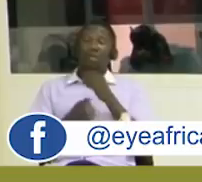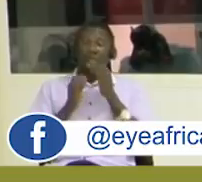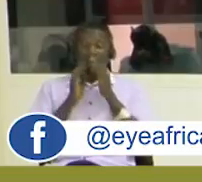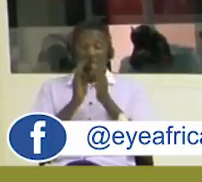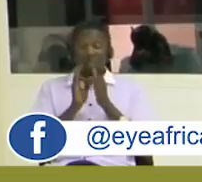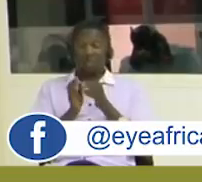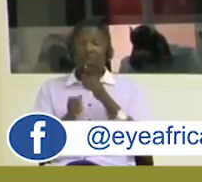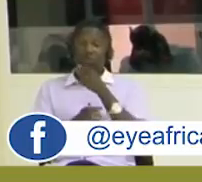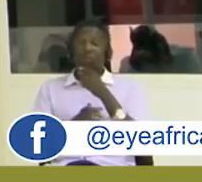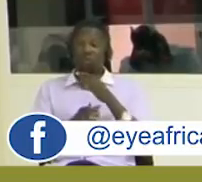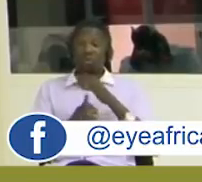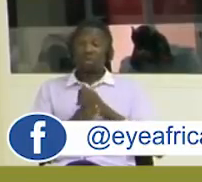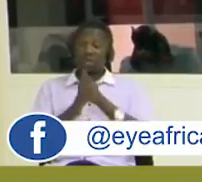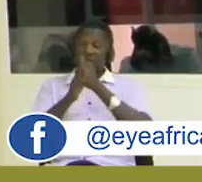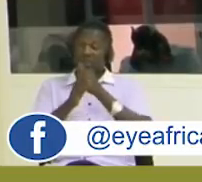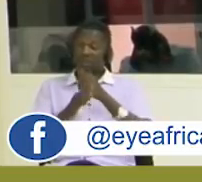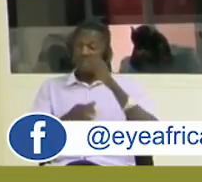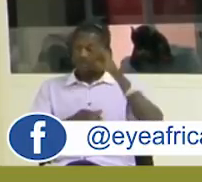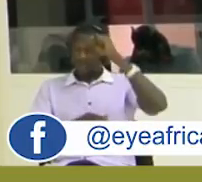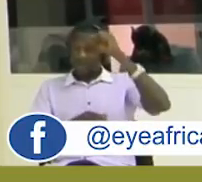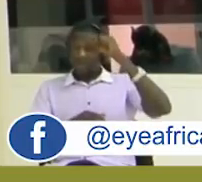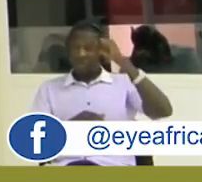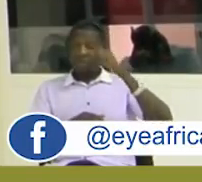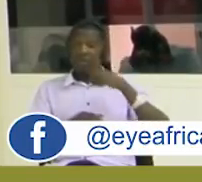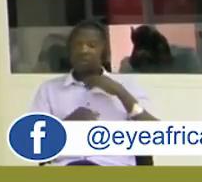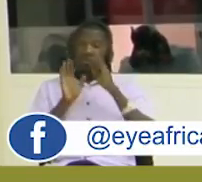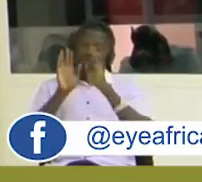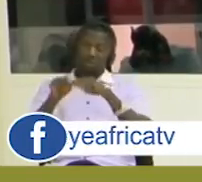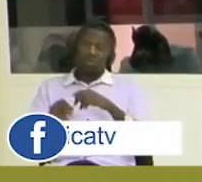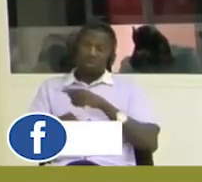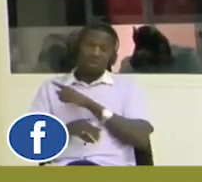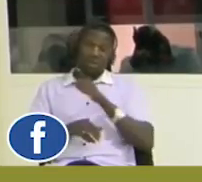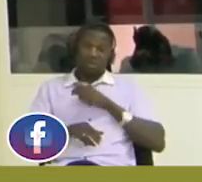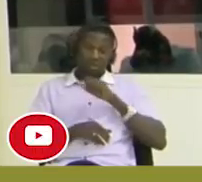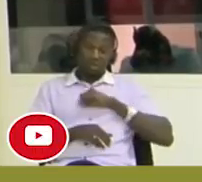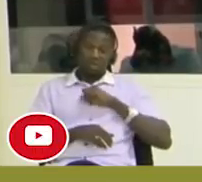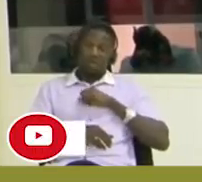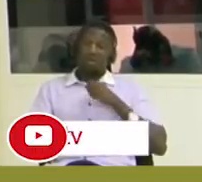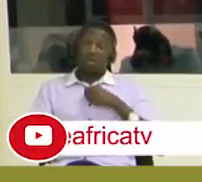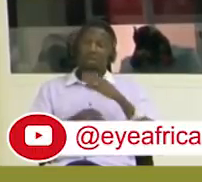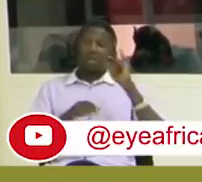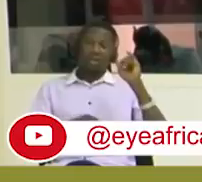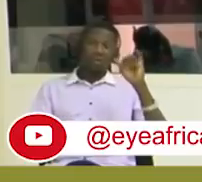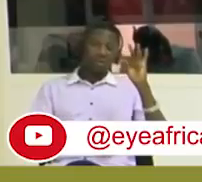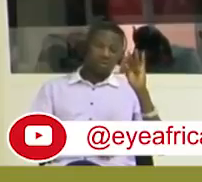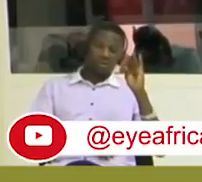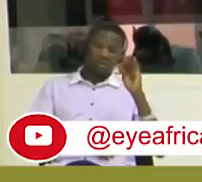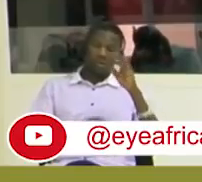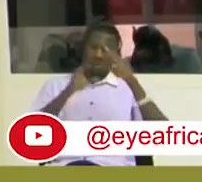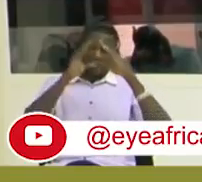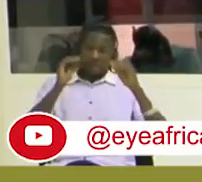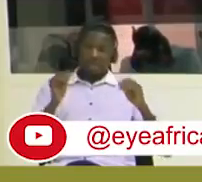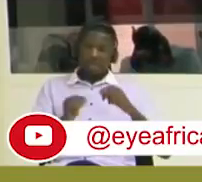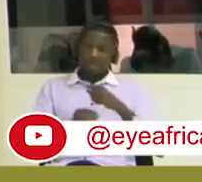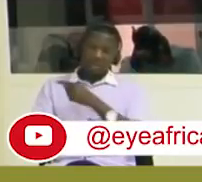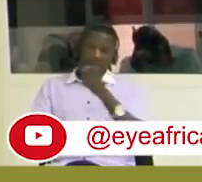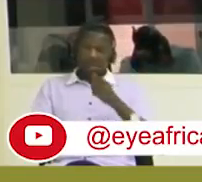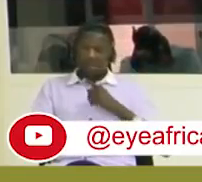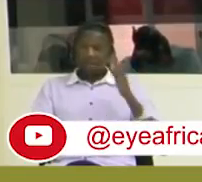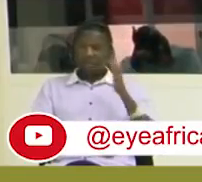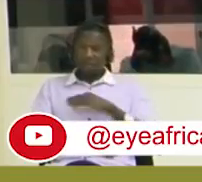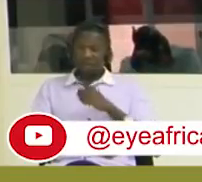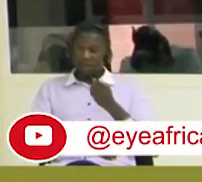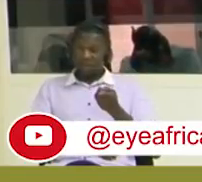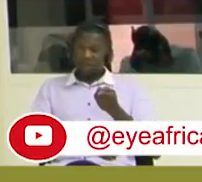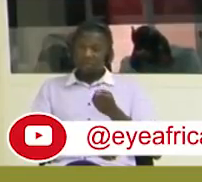head of state, was dropped off by them at Yankuba Ture's house. Are they lying? Sir, what I can say